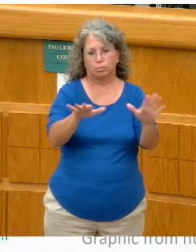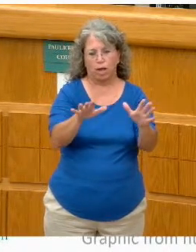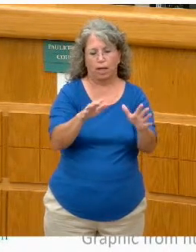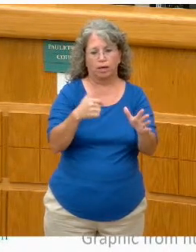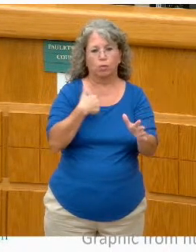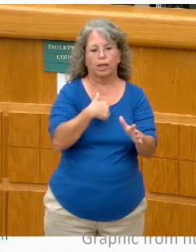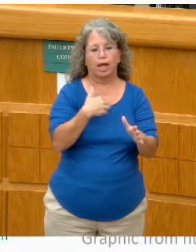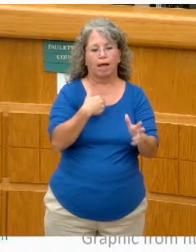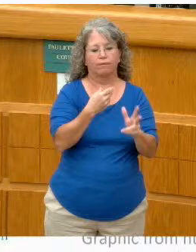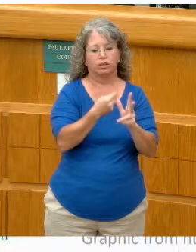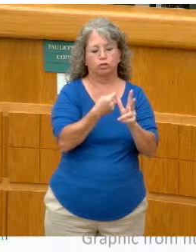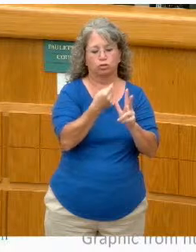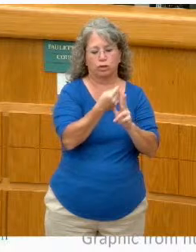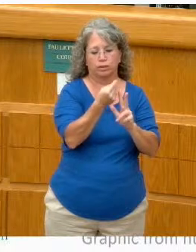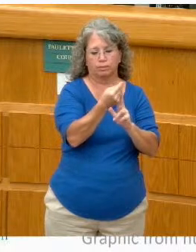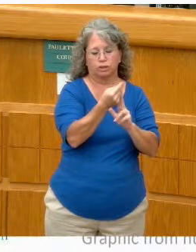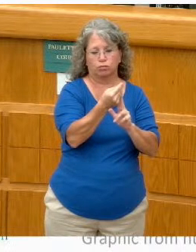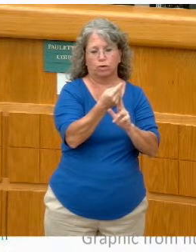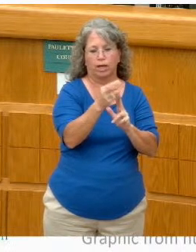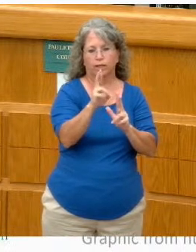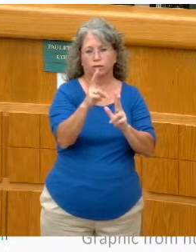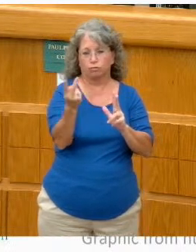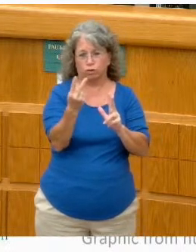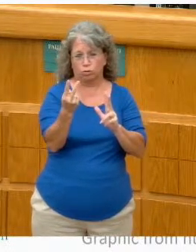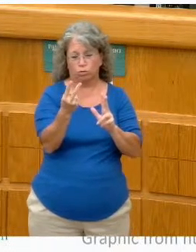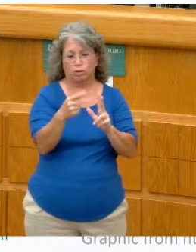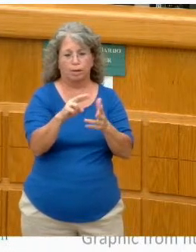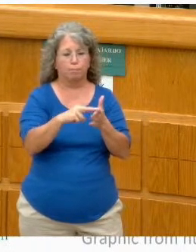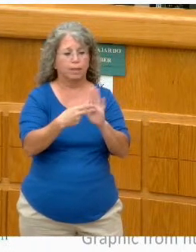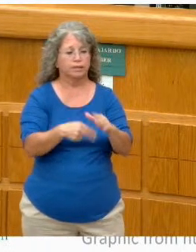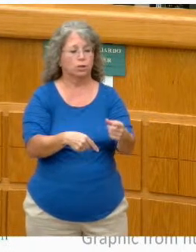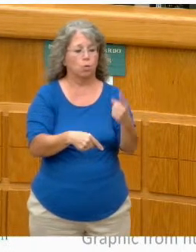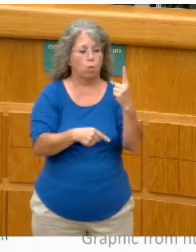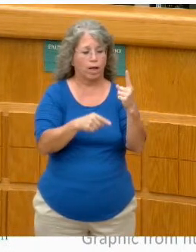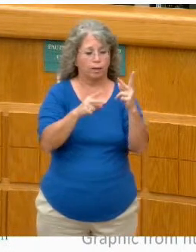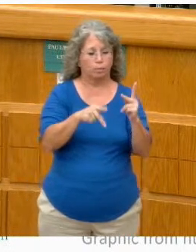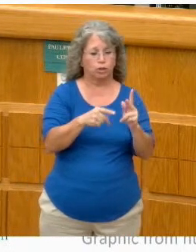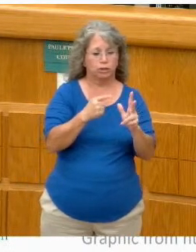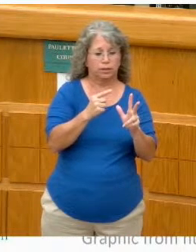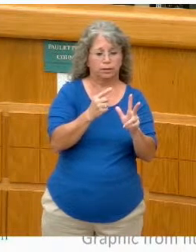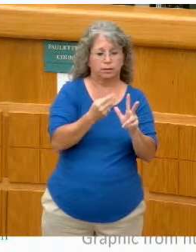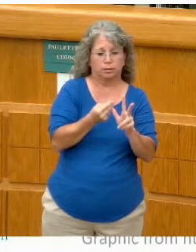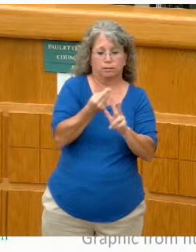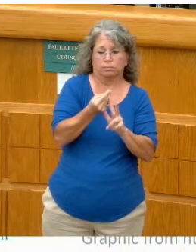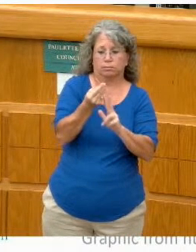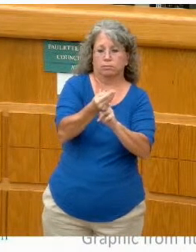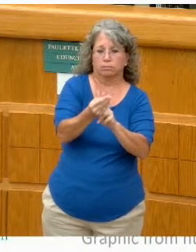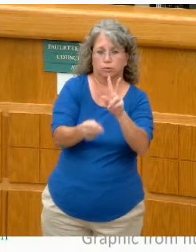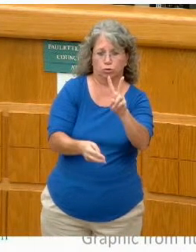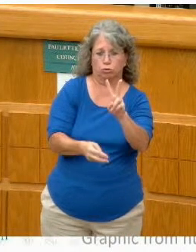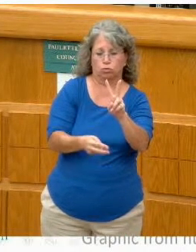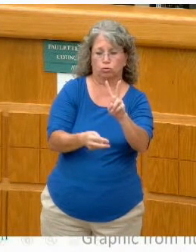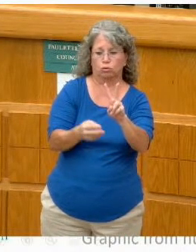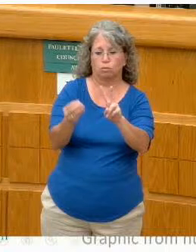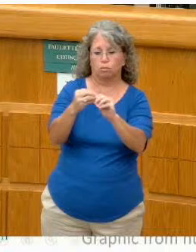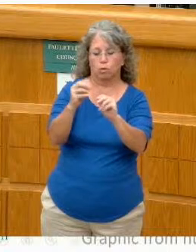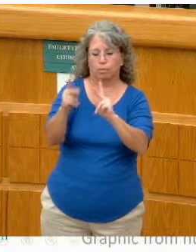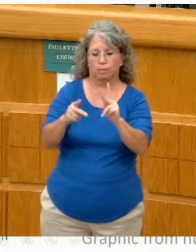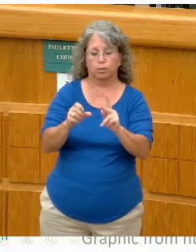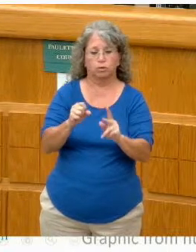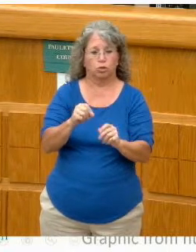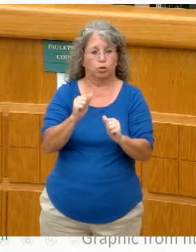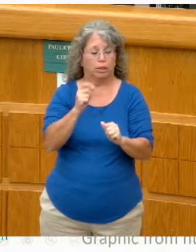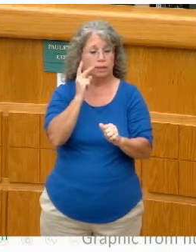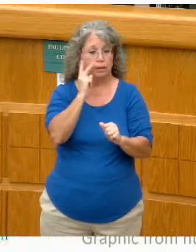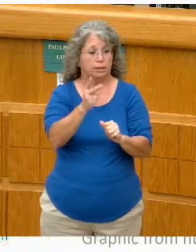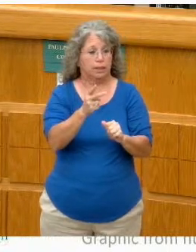where one person infects 2 additional people, and you can see very quickly after a few